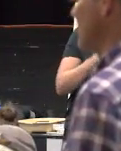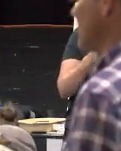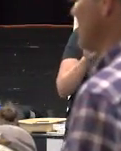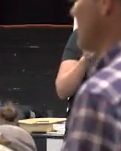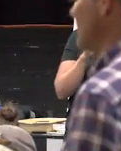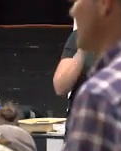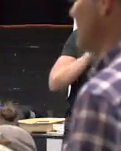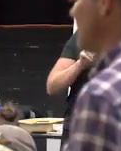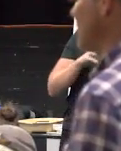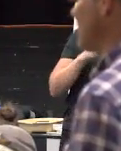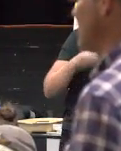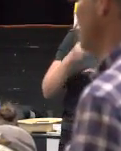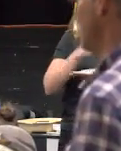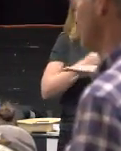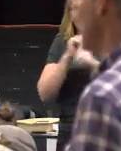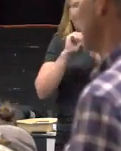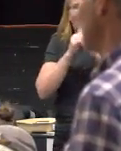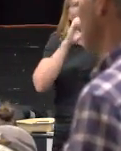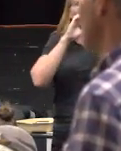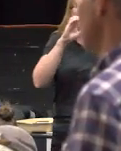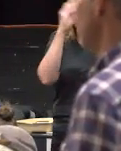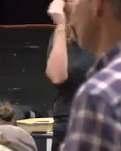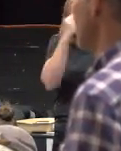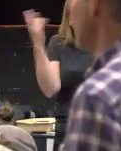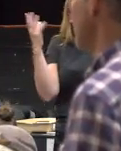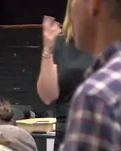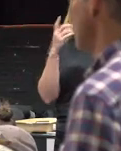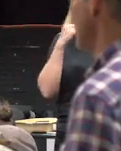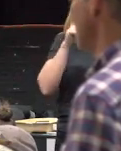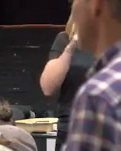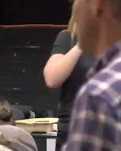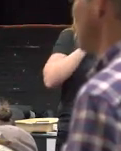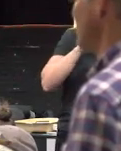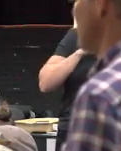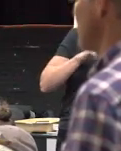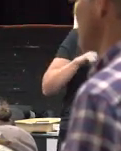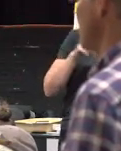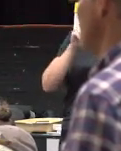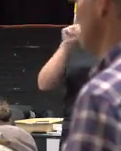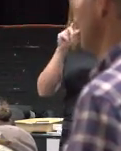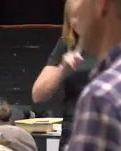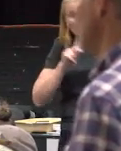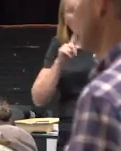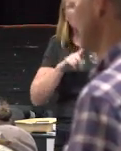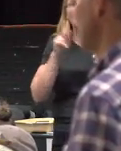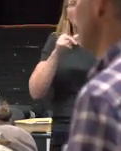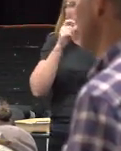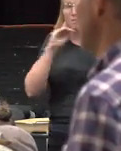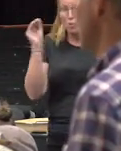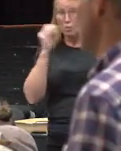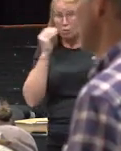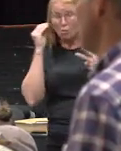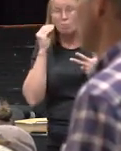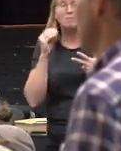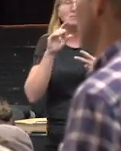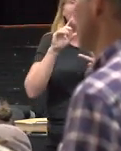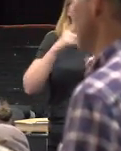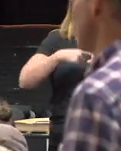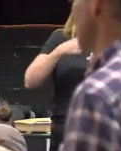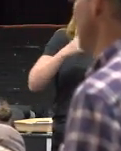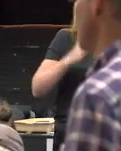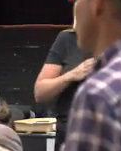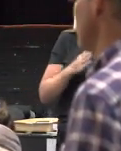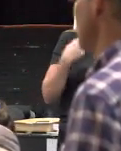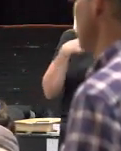communications connected with seniors, people with disabilities, unhoused people, and tenants. Notifications and alerts should include